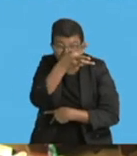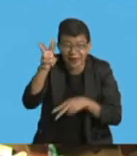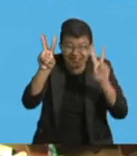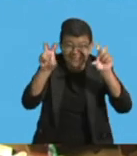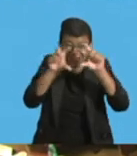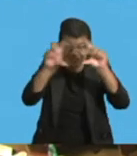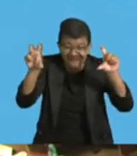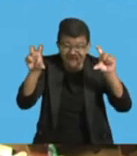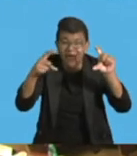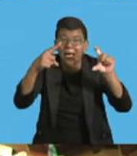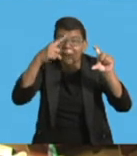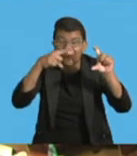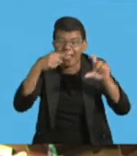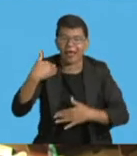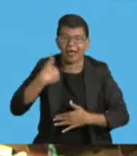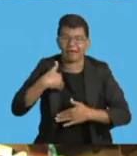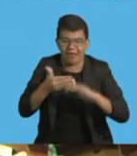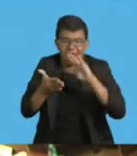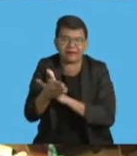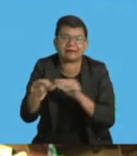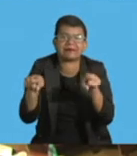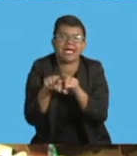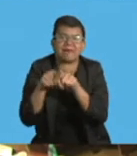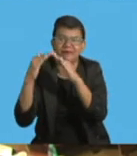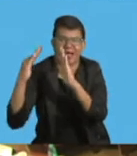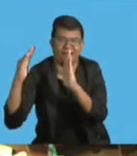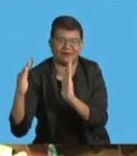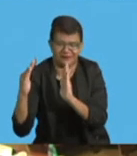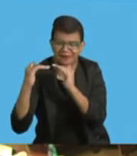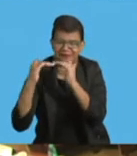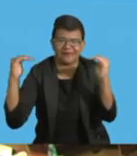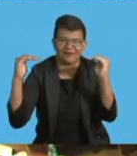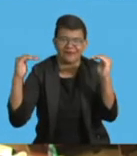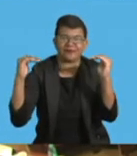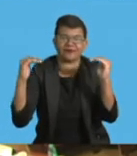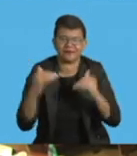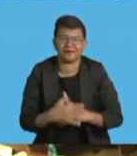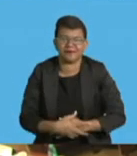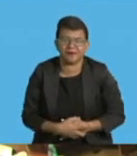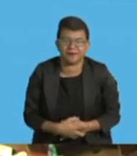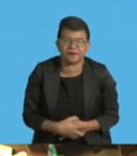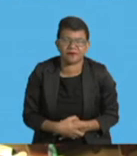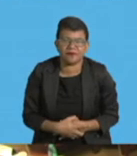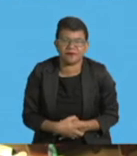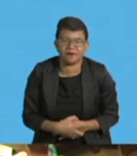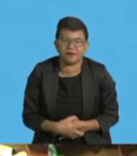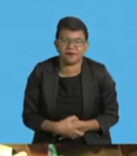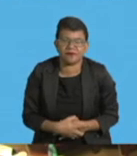same household are entitled to speak their minds when differences emerge between them. If I can